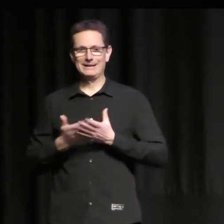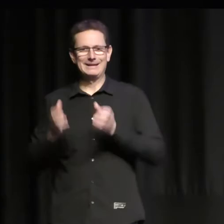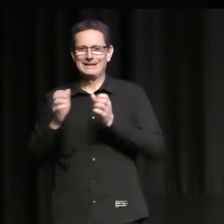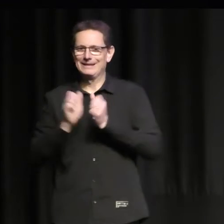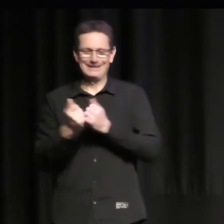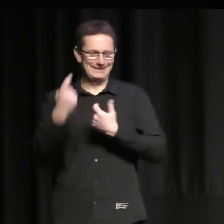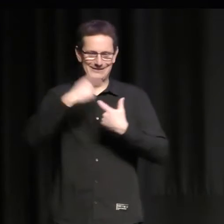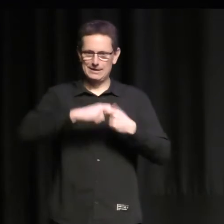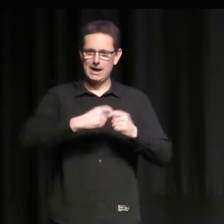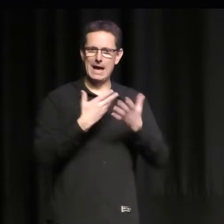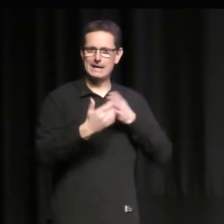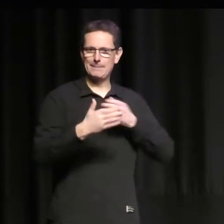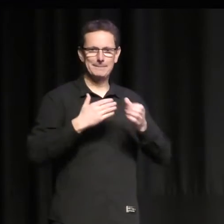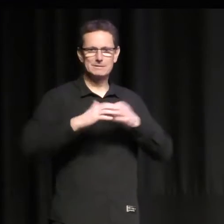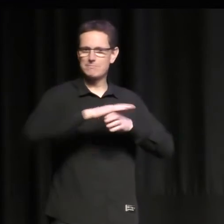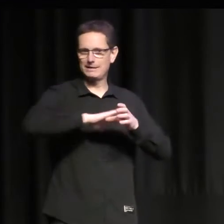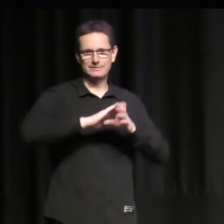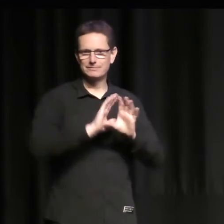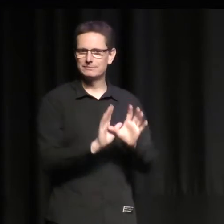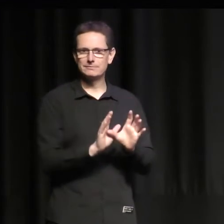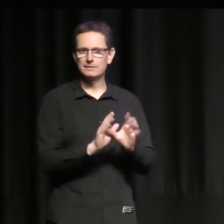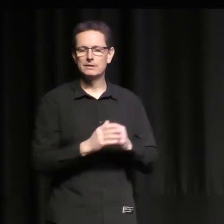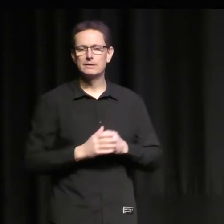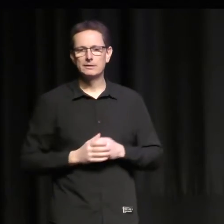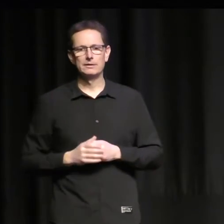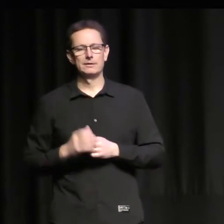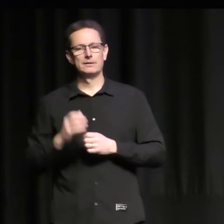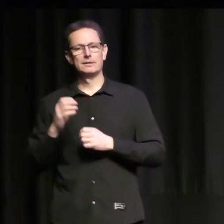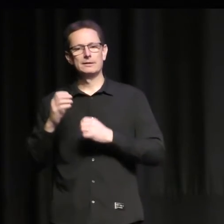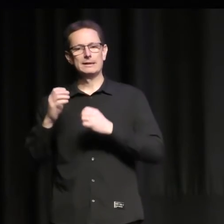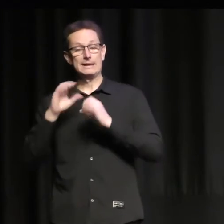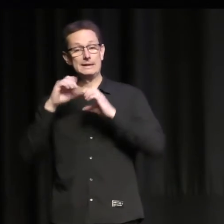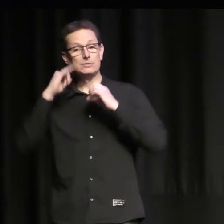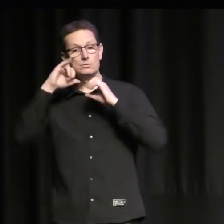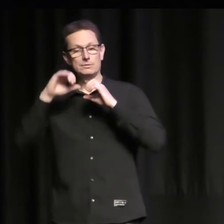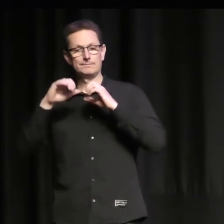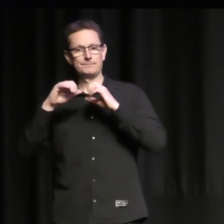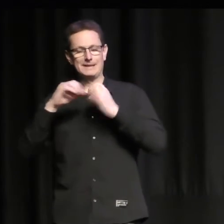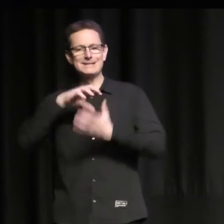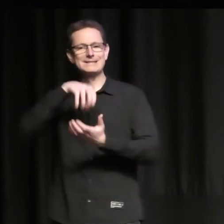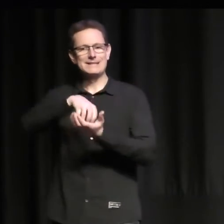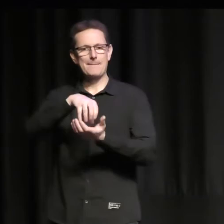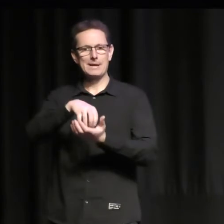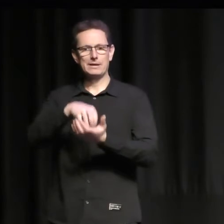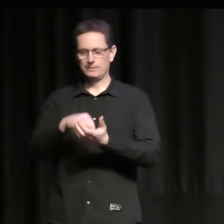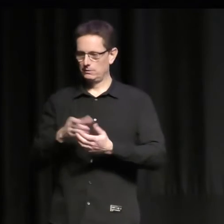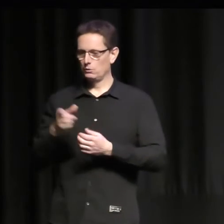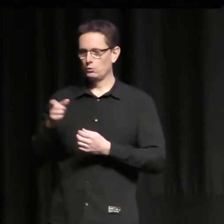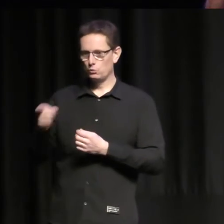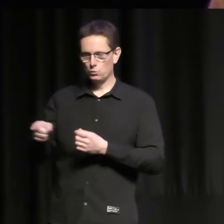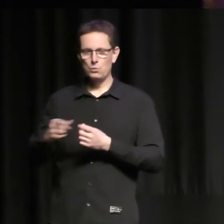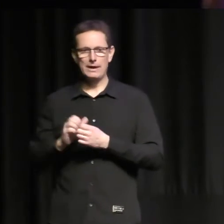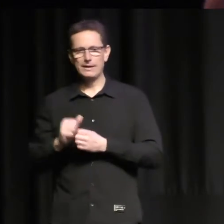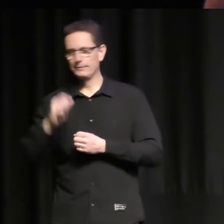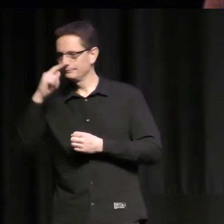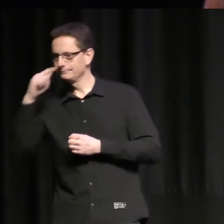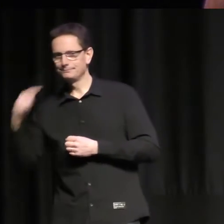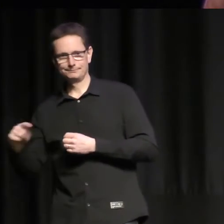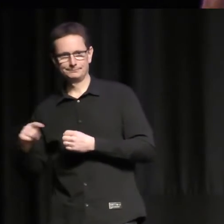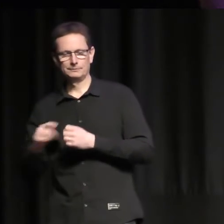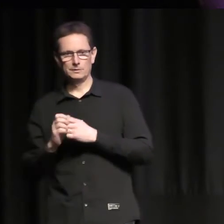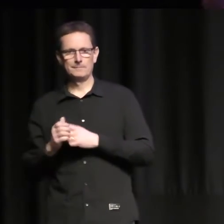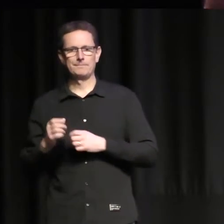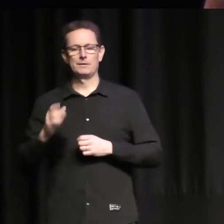labor relations. It's the fact that in society, you are a supplicant with